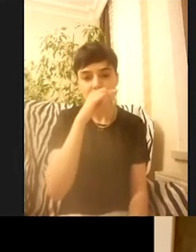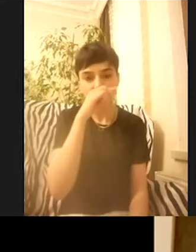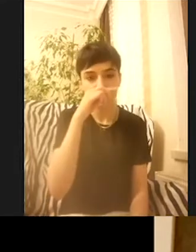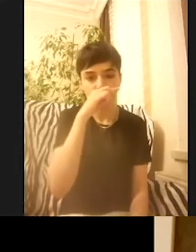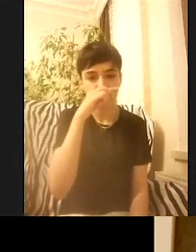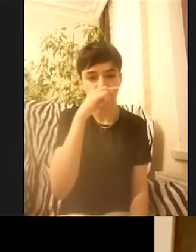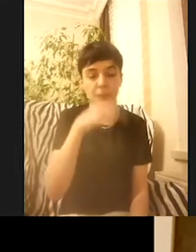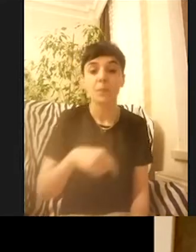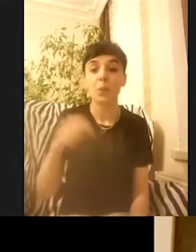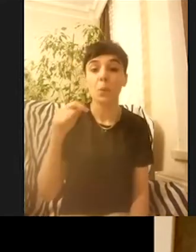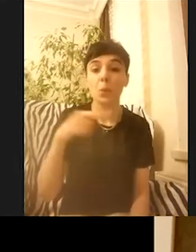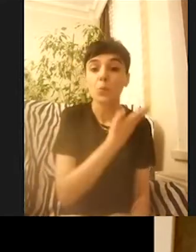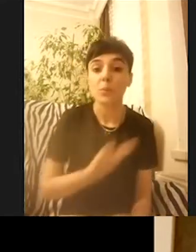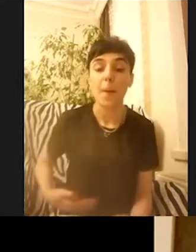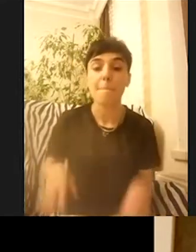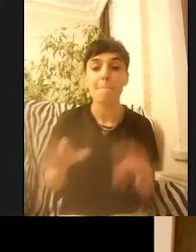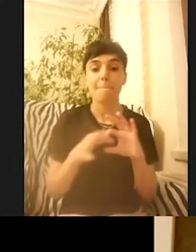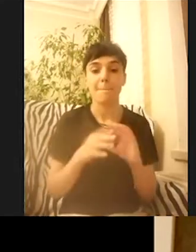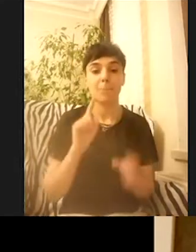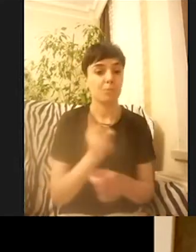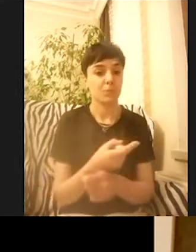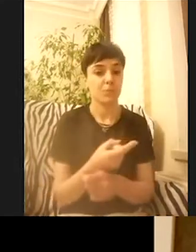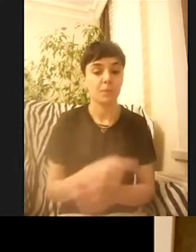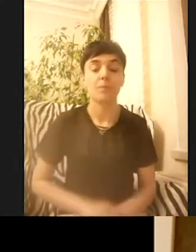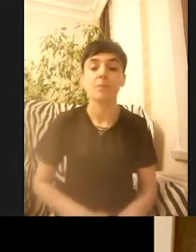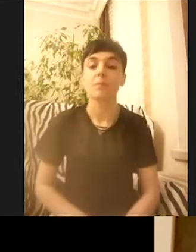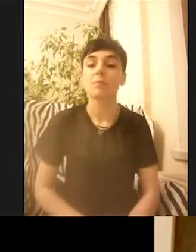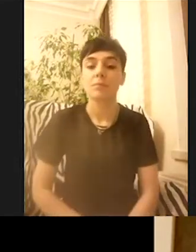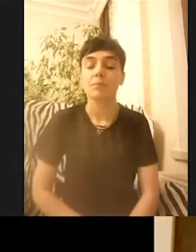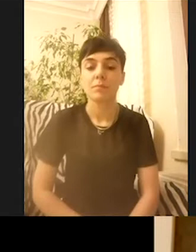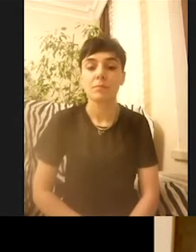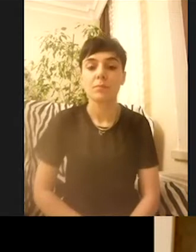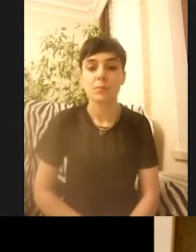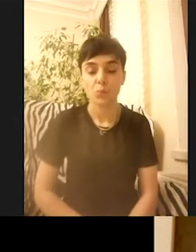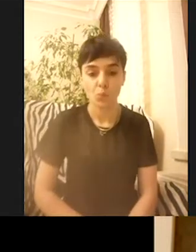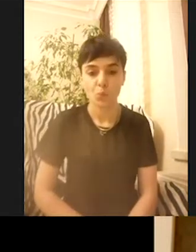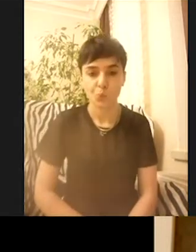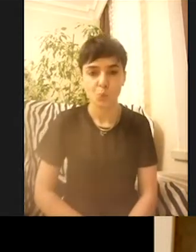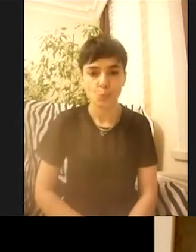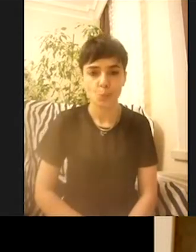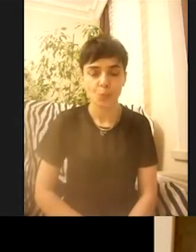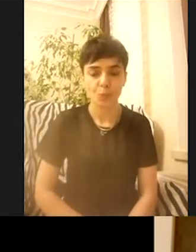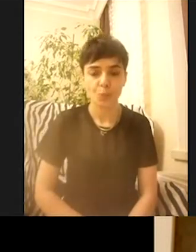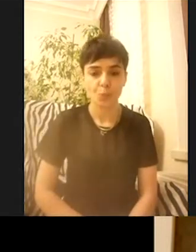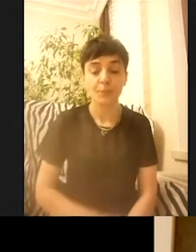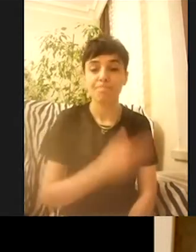It says that love simply shouldn't be conditioning, shouldn't be restraining, shouldn't make you compromise